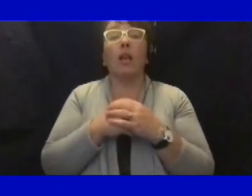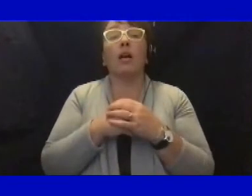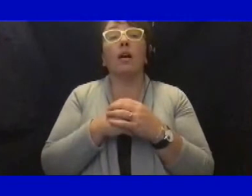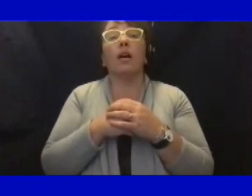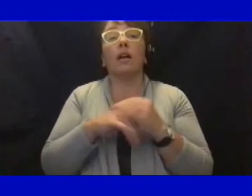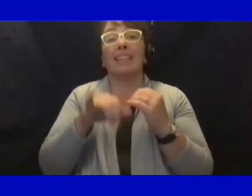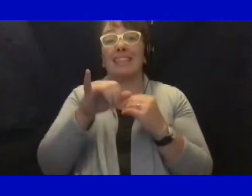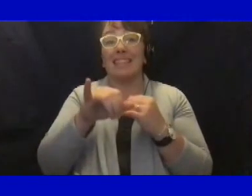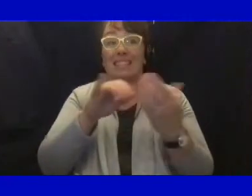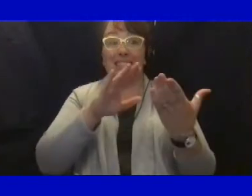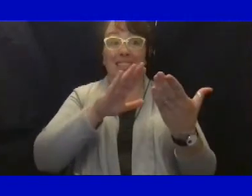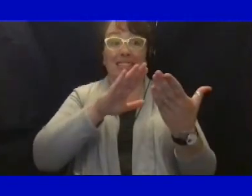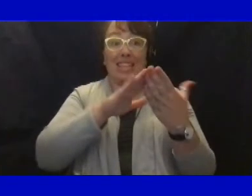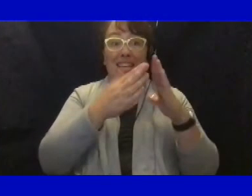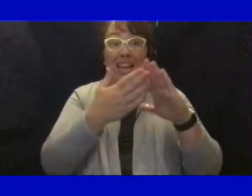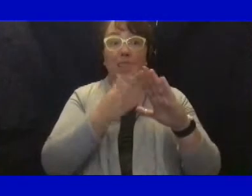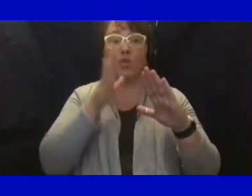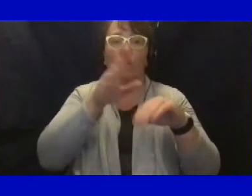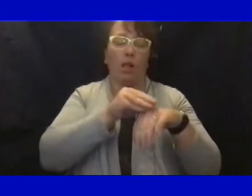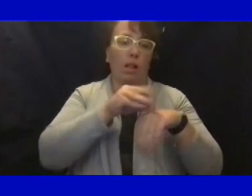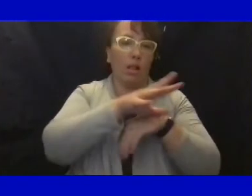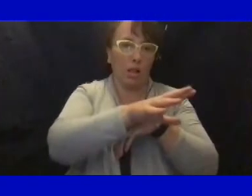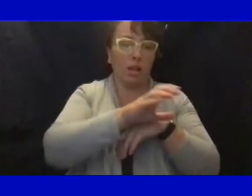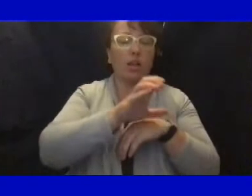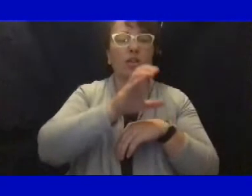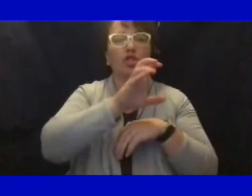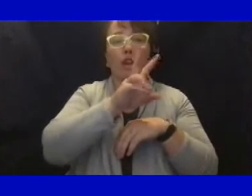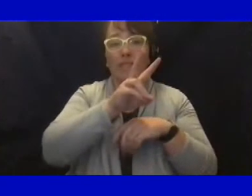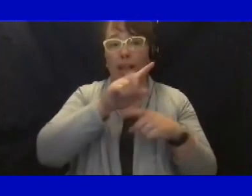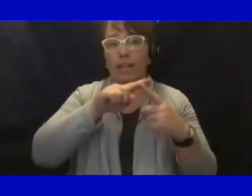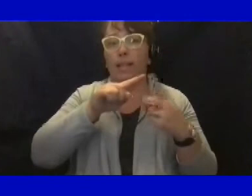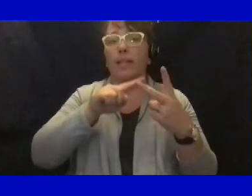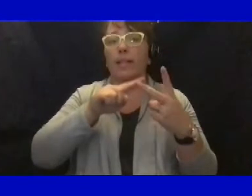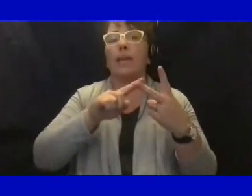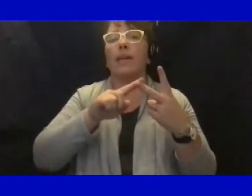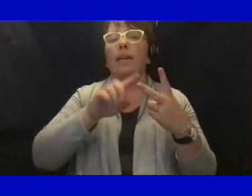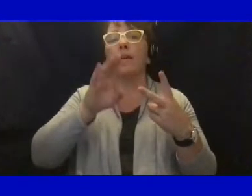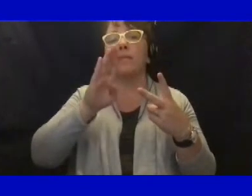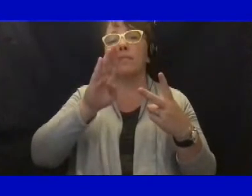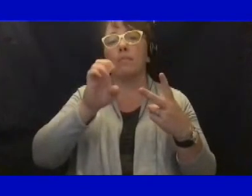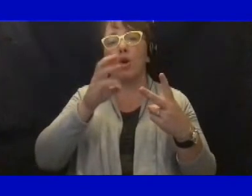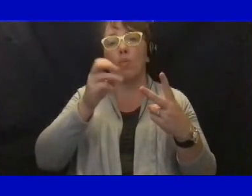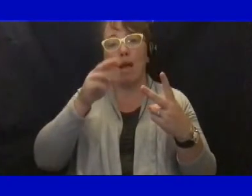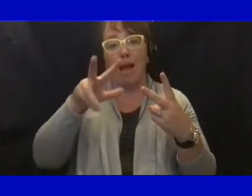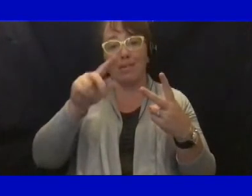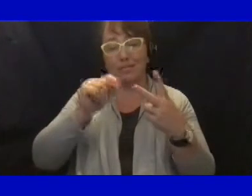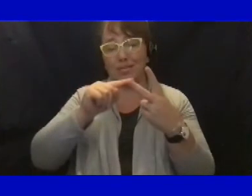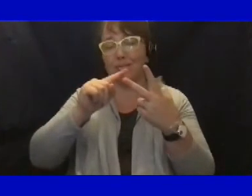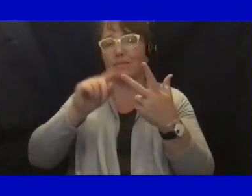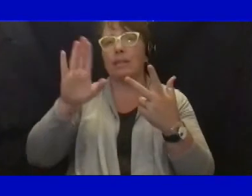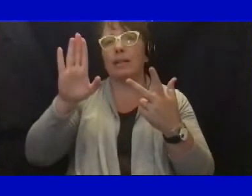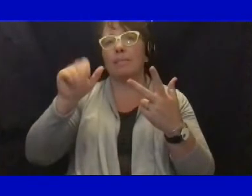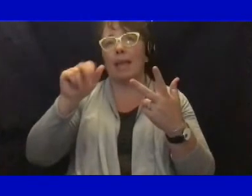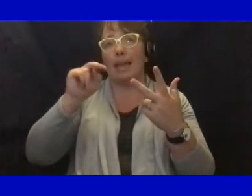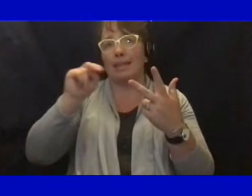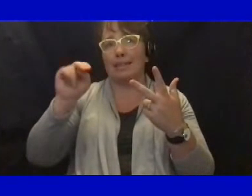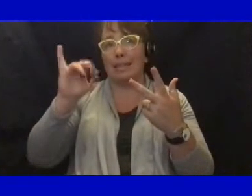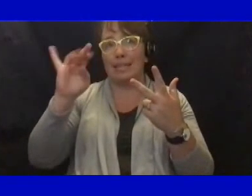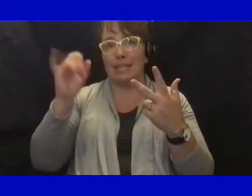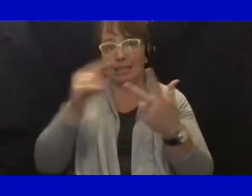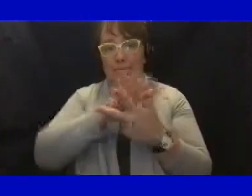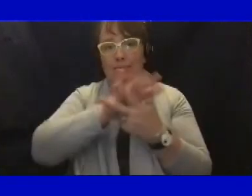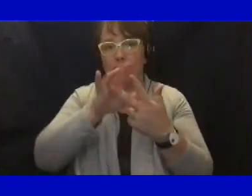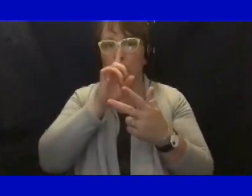the unincorporated Cherry Valley community, Myers Canyon, as well as the cities of Beaumont and Banning. What I'm going to say today is very specific to